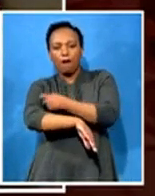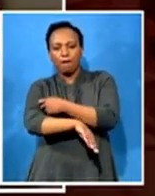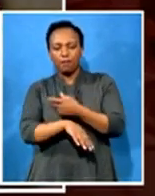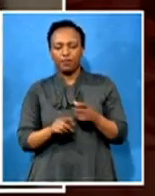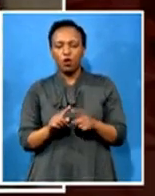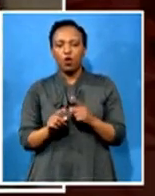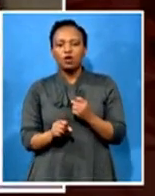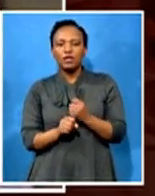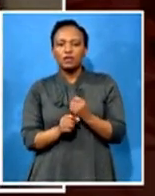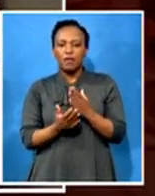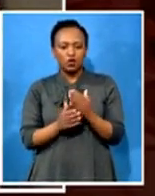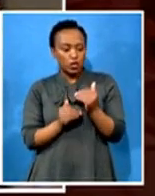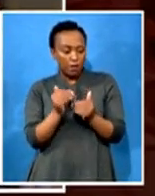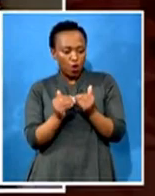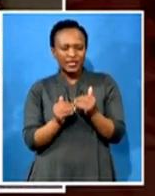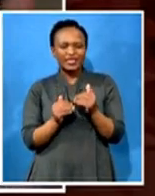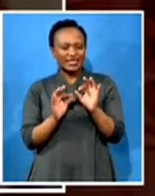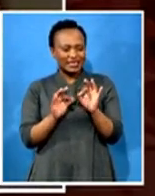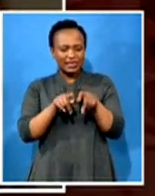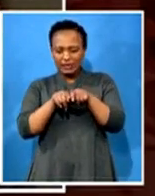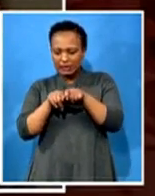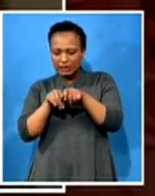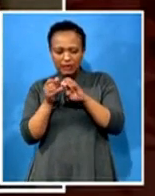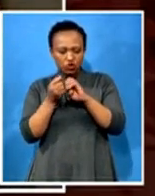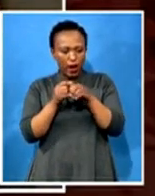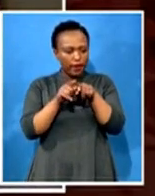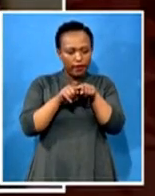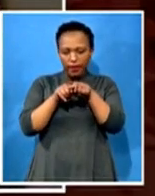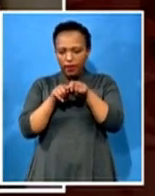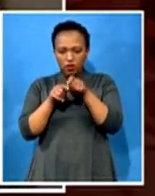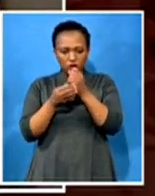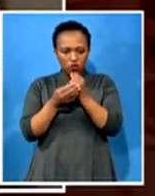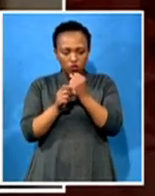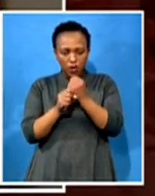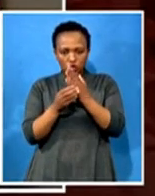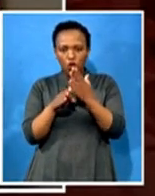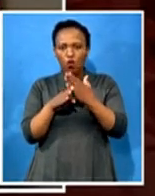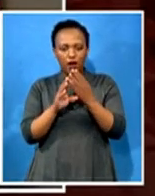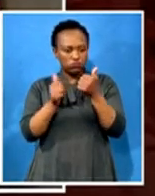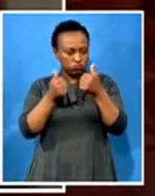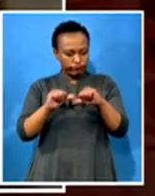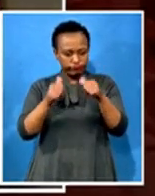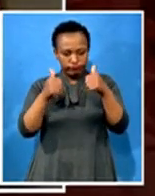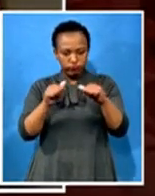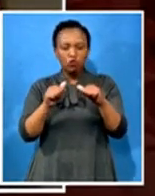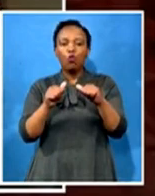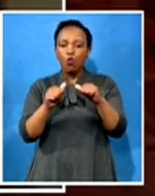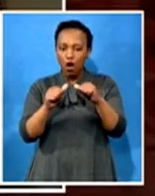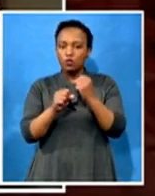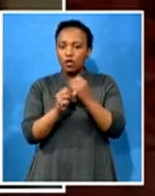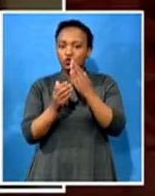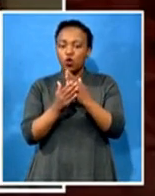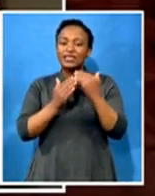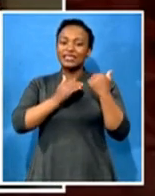trials, so that we know that as sure as we can be that they are safe and effective. Yes, I think we will hear voices of people who will